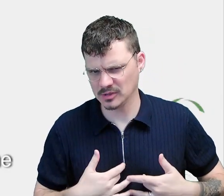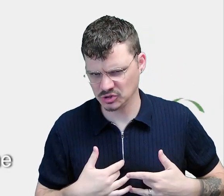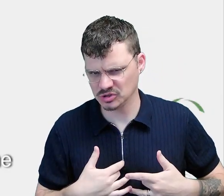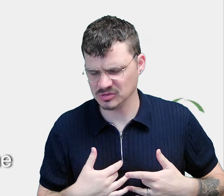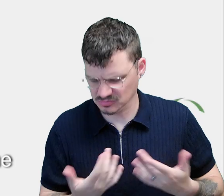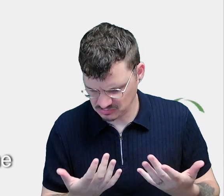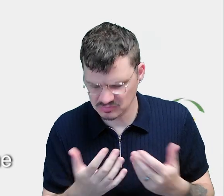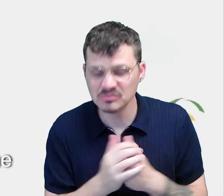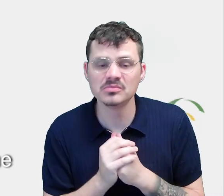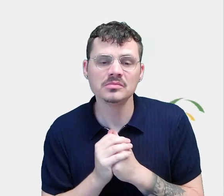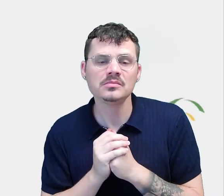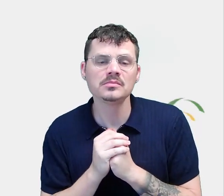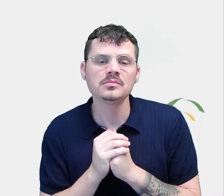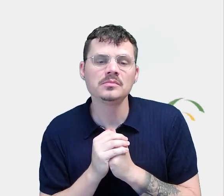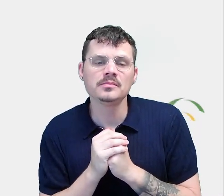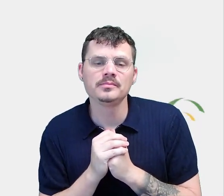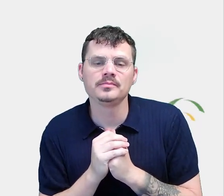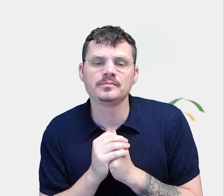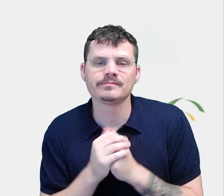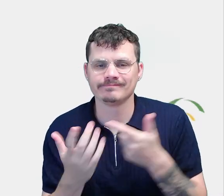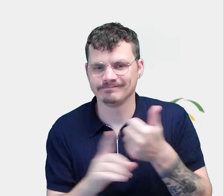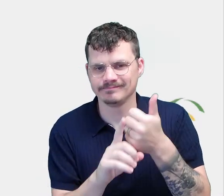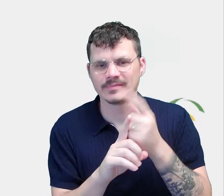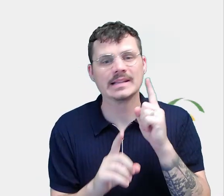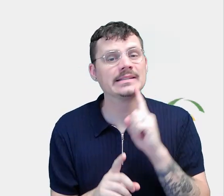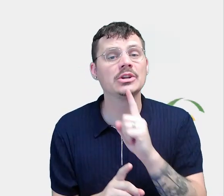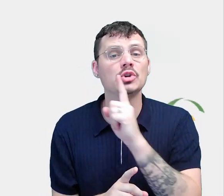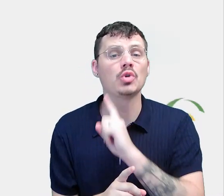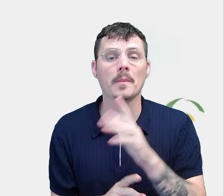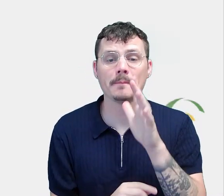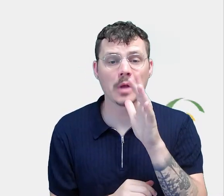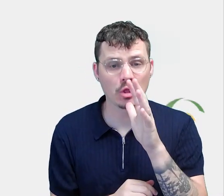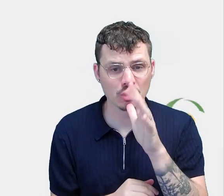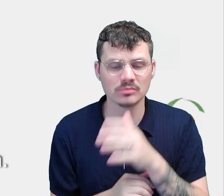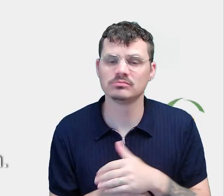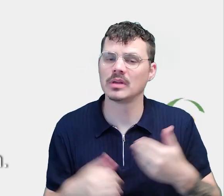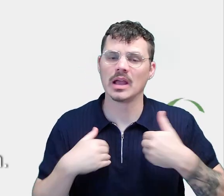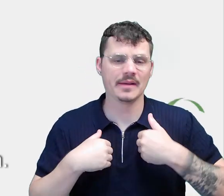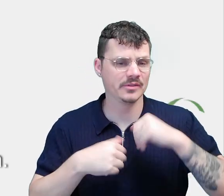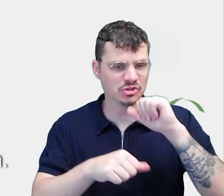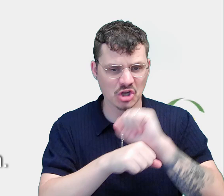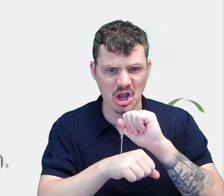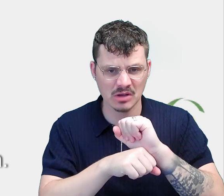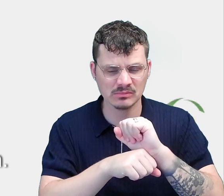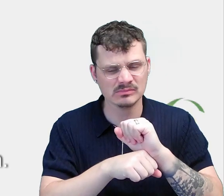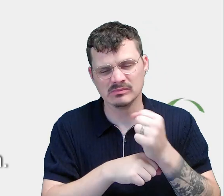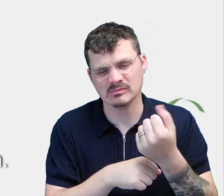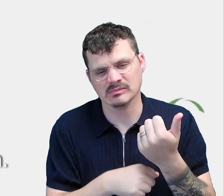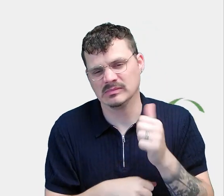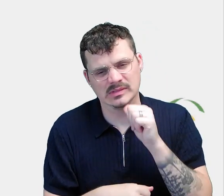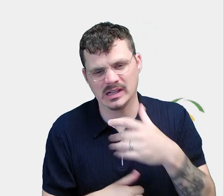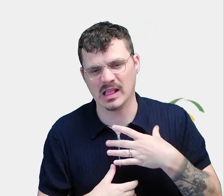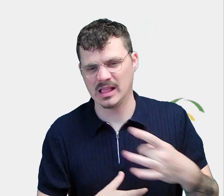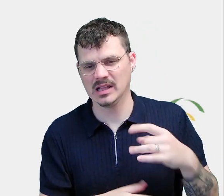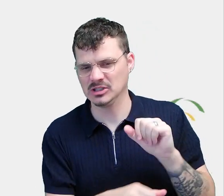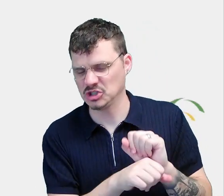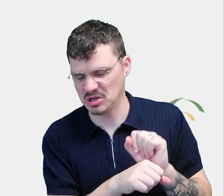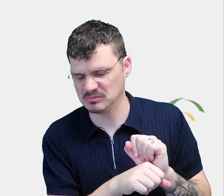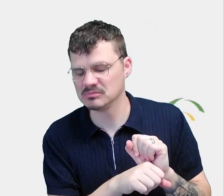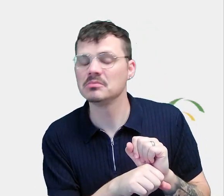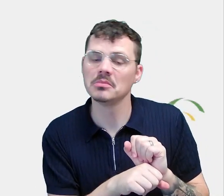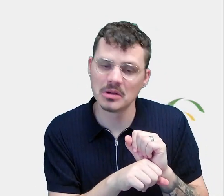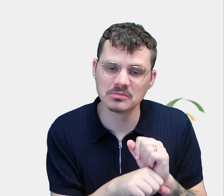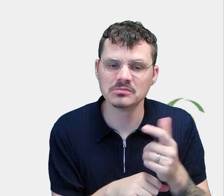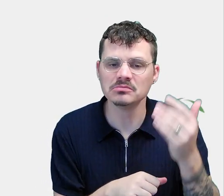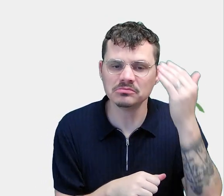already mentioned. She is a single mother. She's got a job. She doesn't like her job very much. Kind